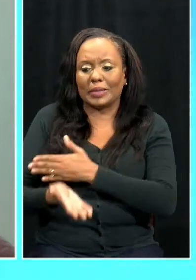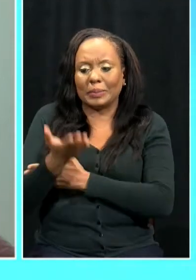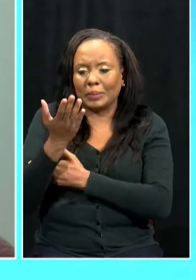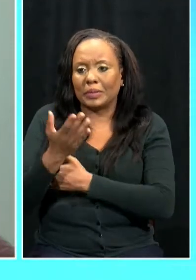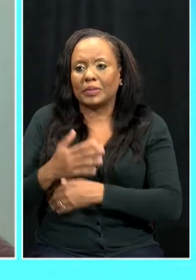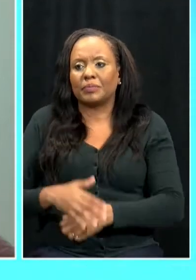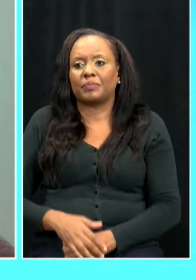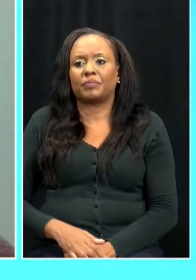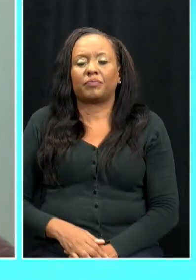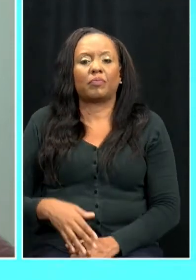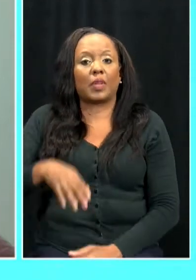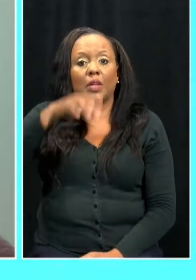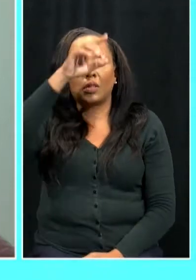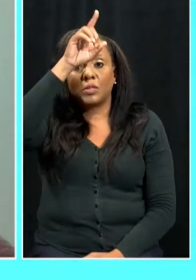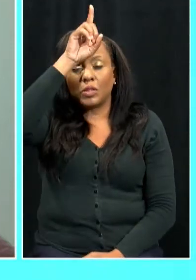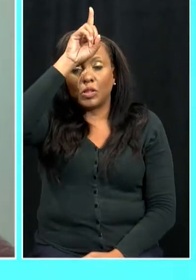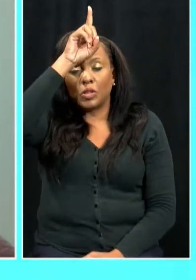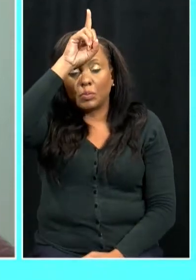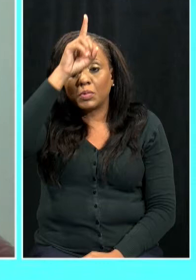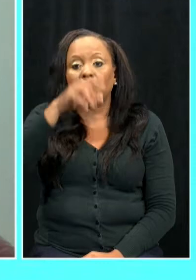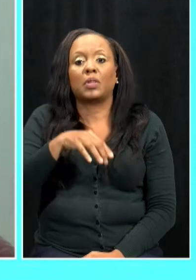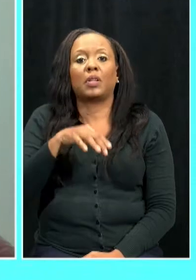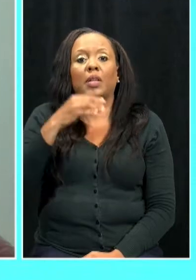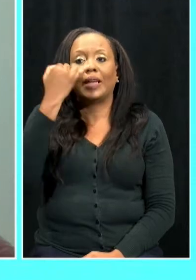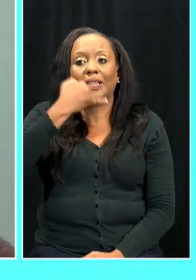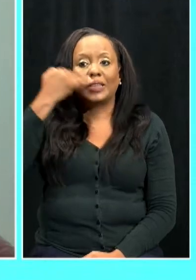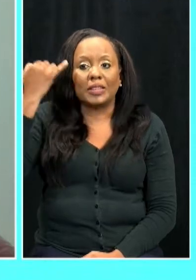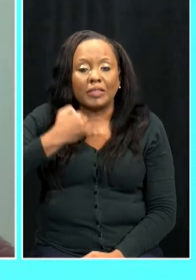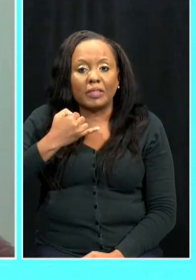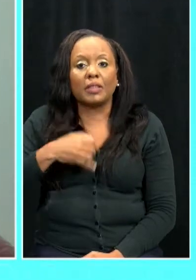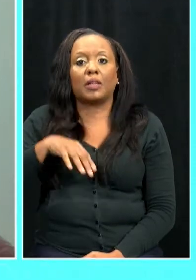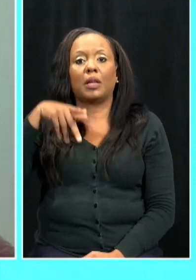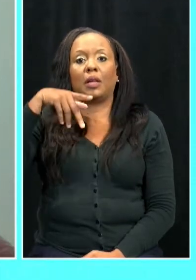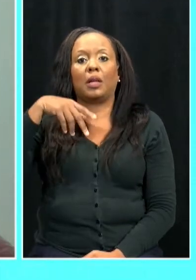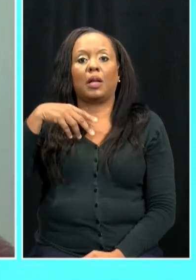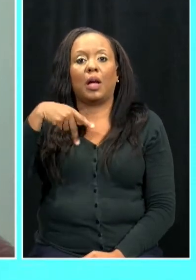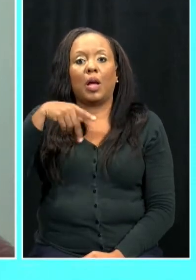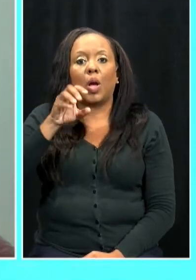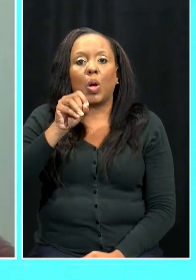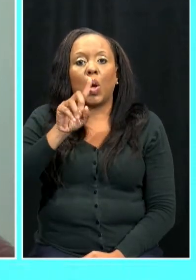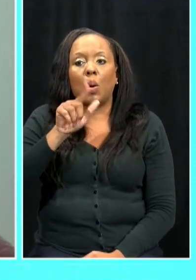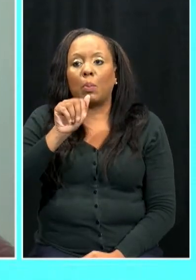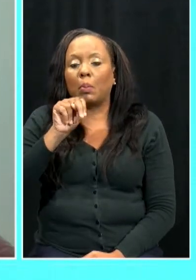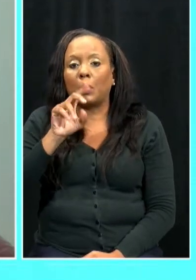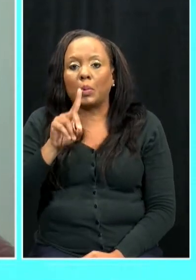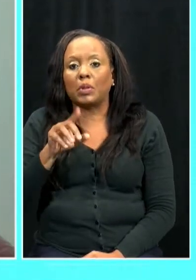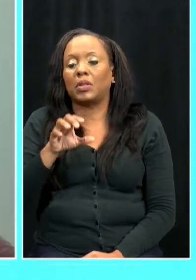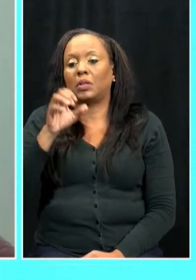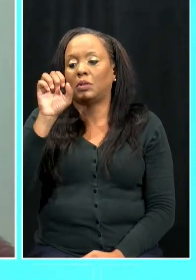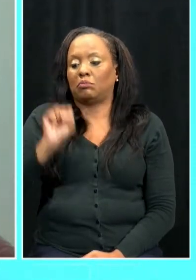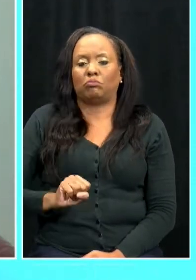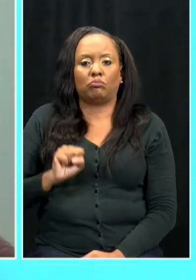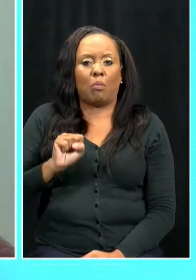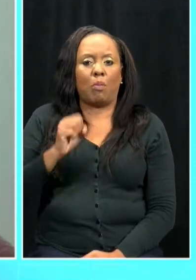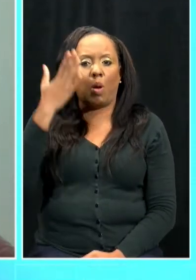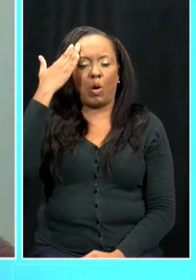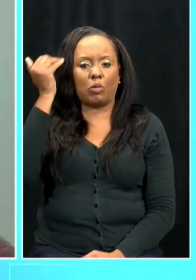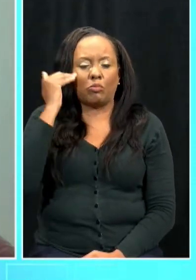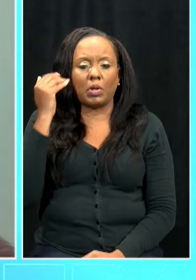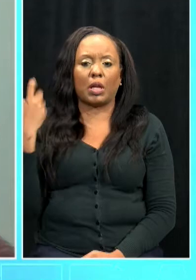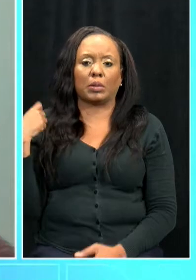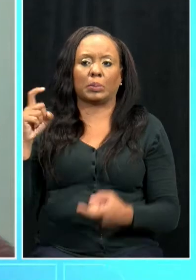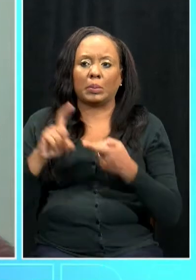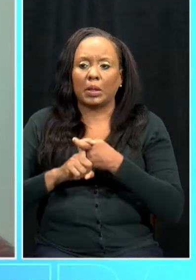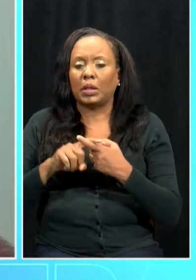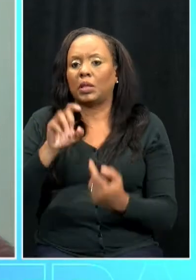Burundi, Germany, Israel, Mongolia, Montenegro, Poland, Singapore, Slovakia, South Korea, Spain,